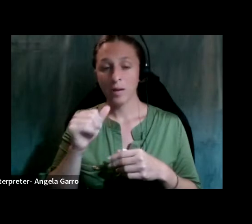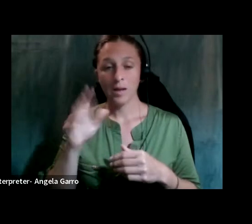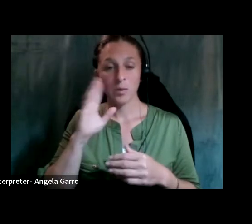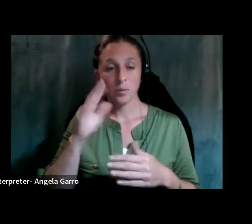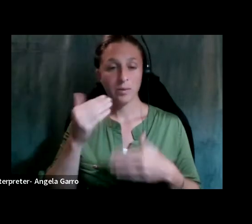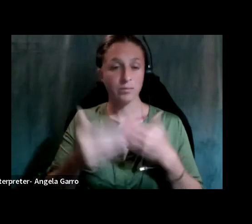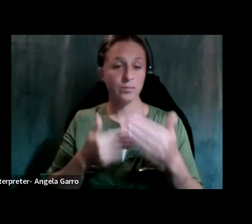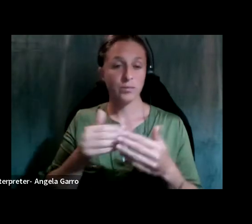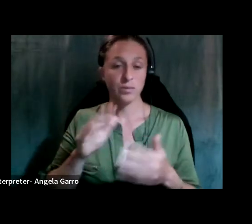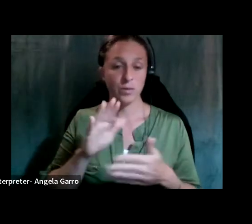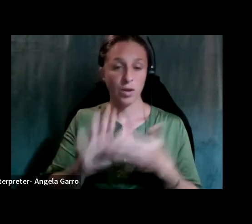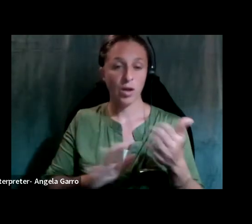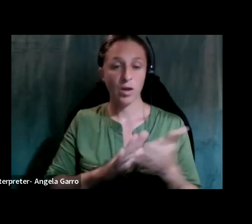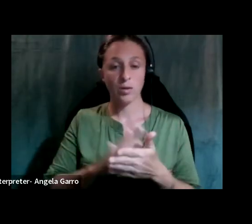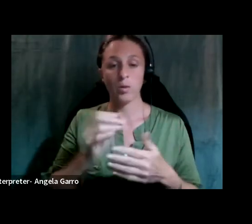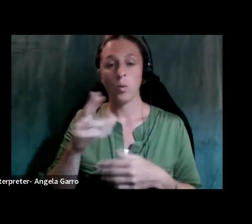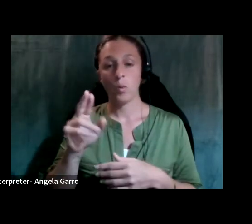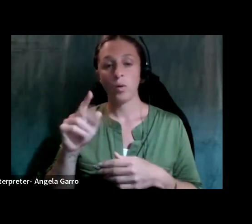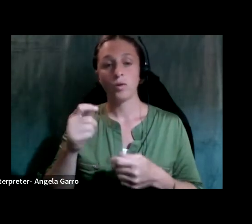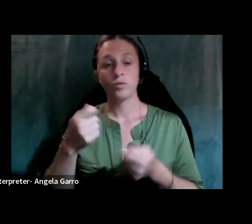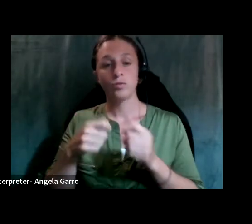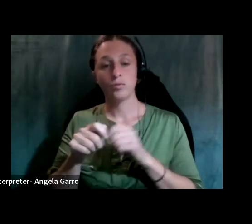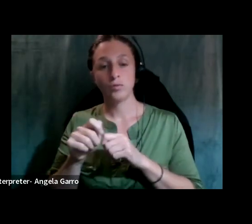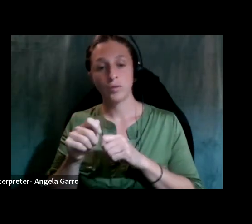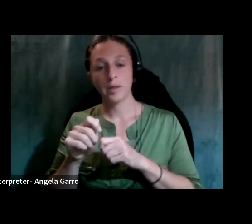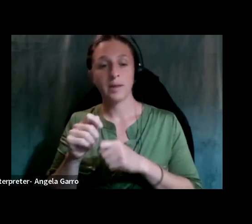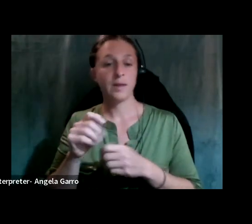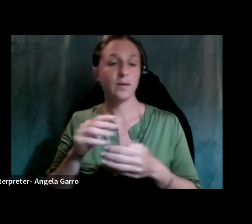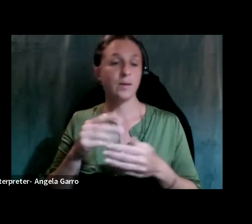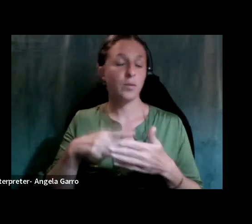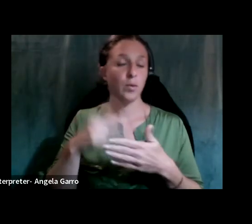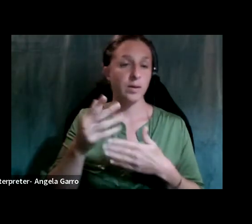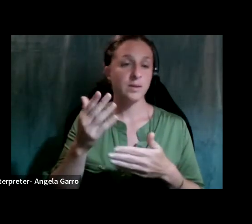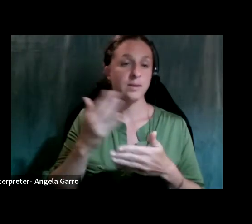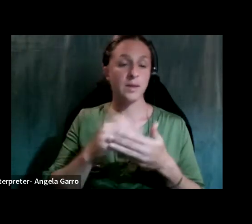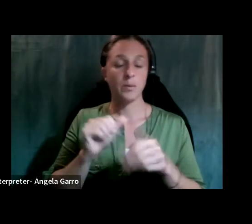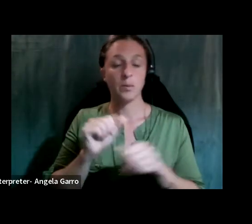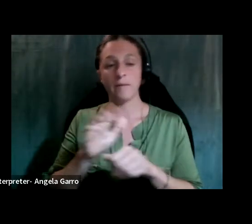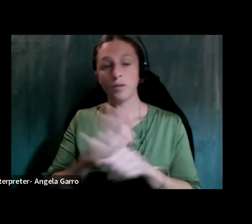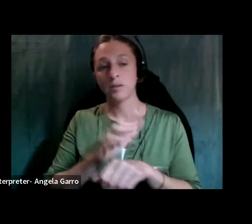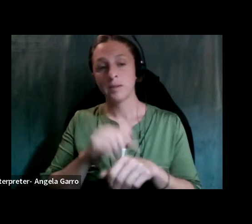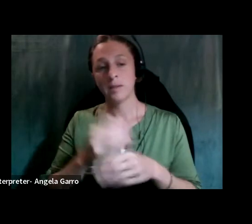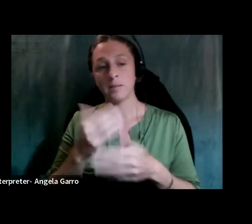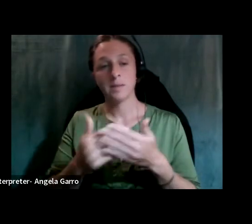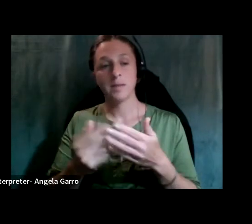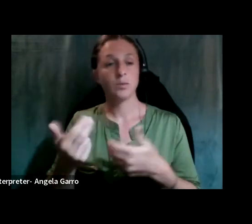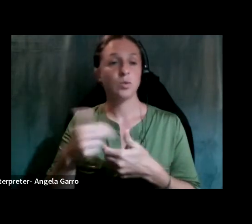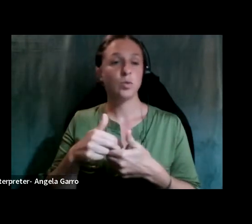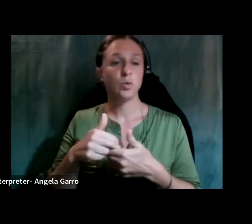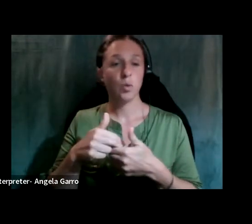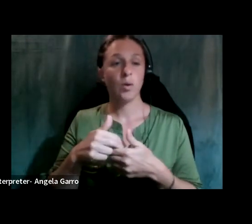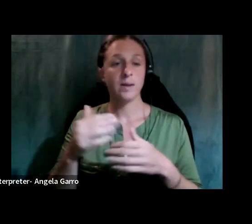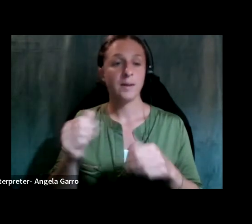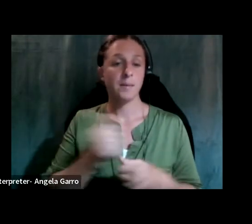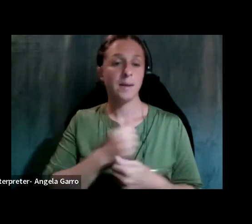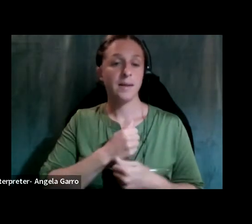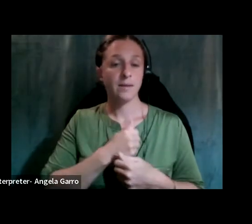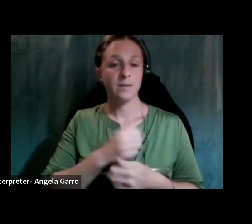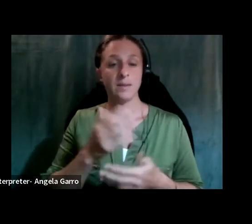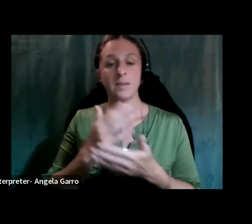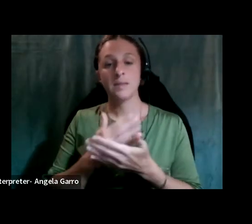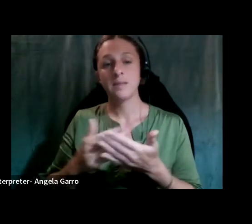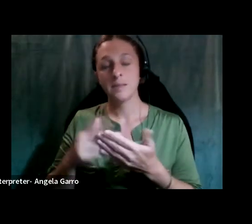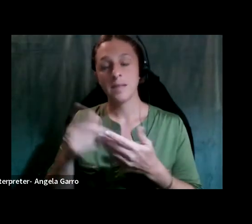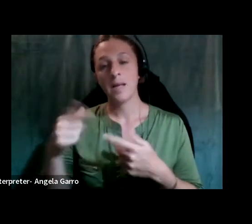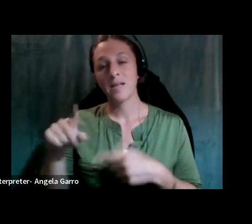college or a trades program. Some are working full time, some are joining the military. Some students, I was a little jealous, are taking a gap year, a year